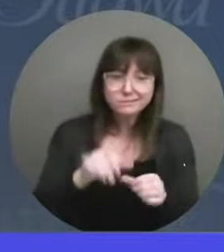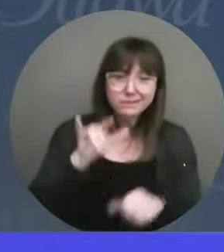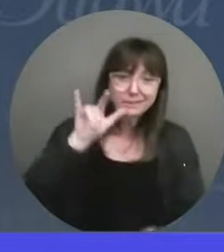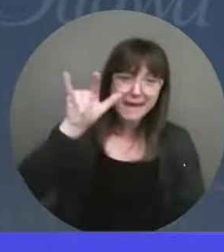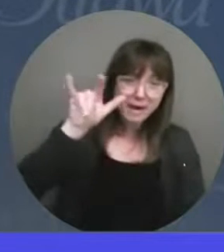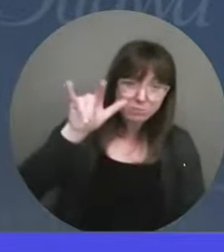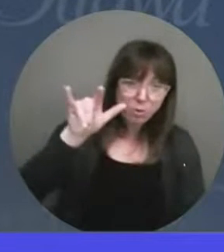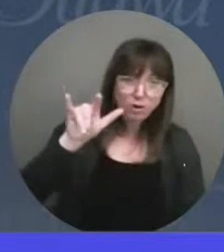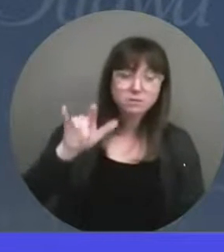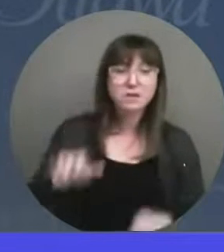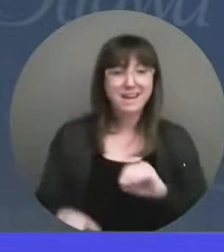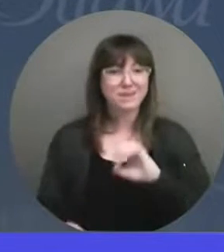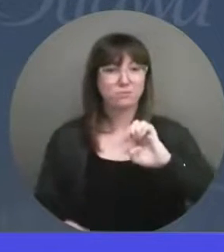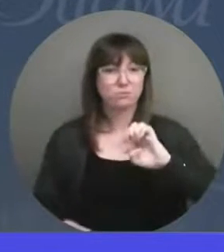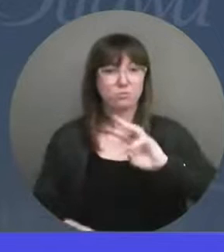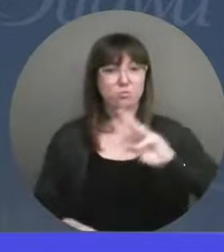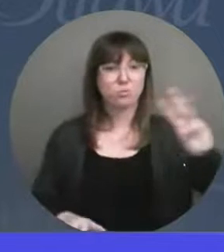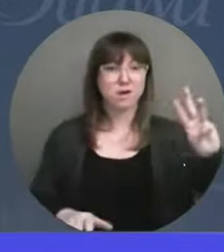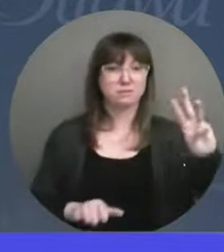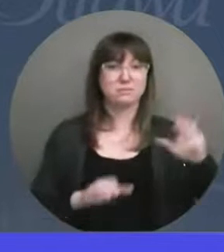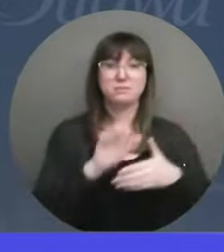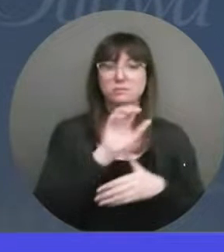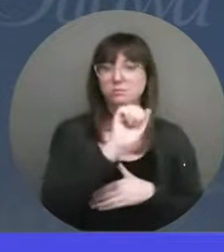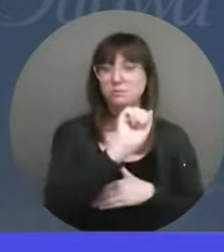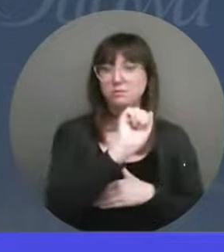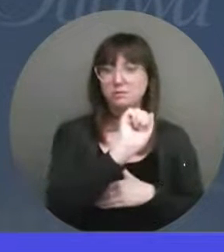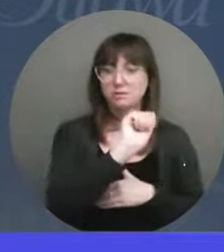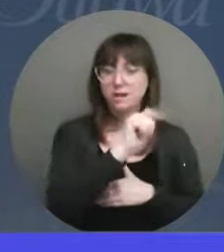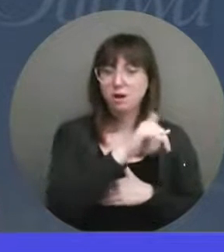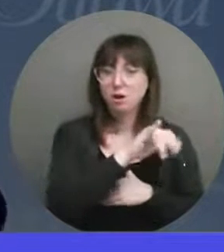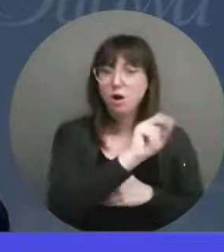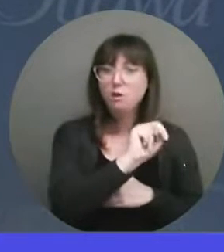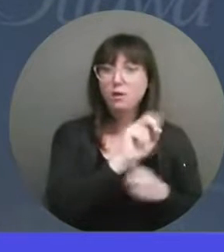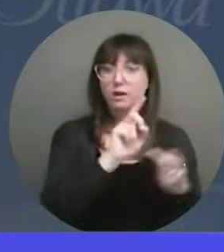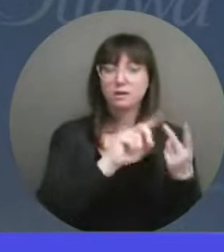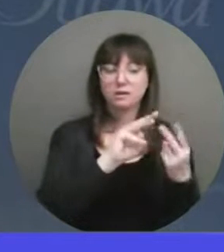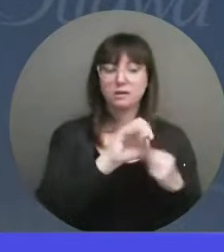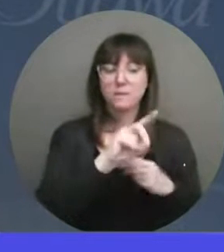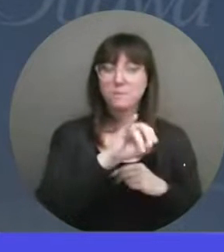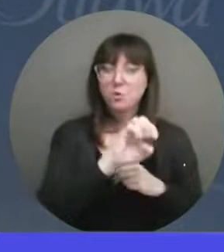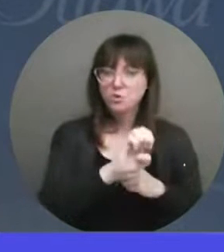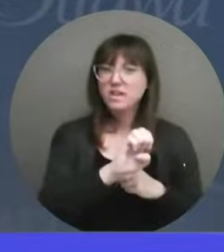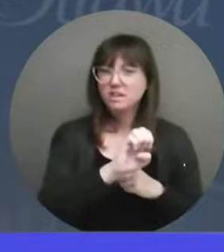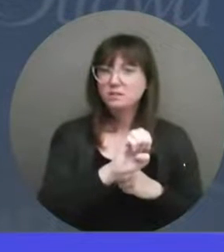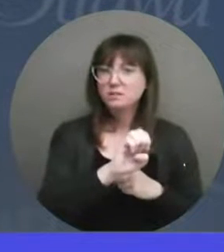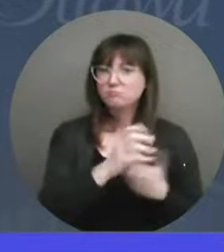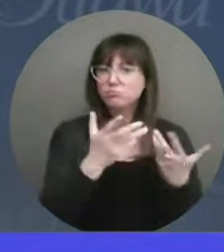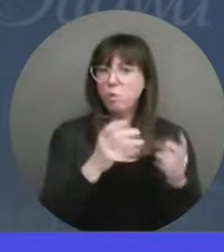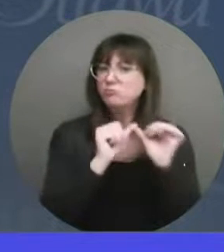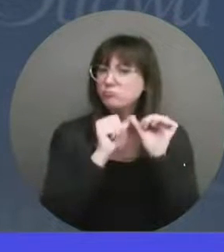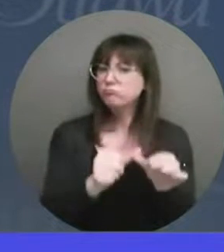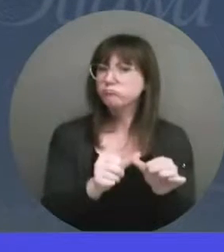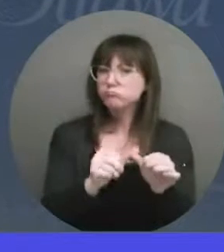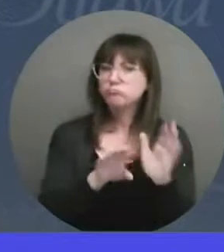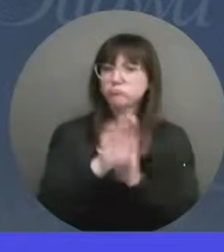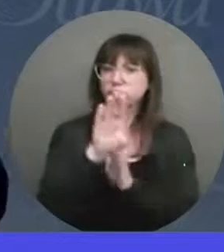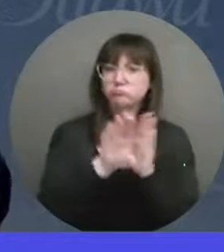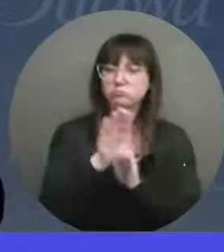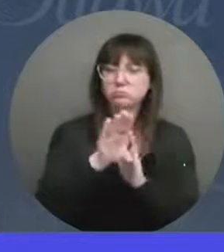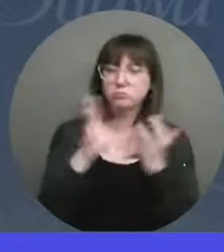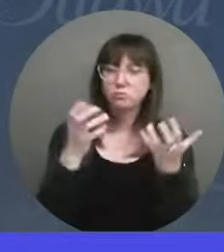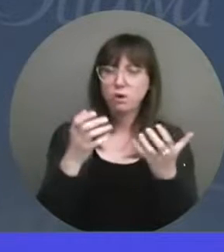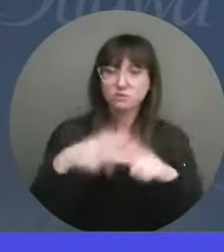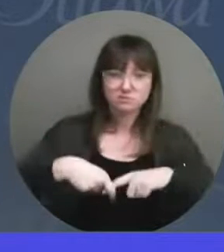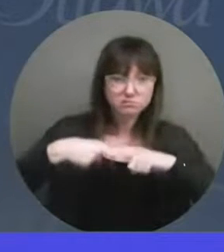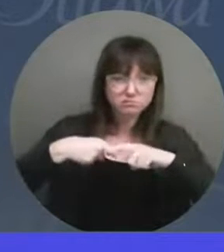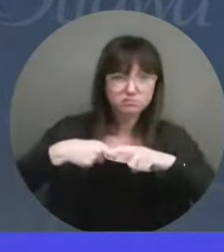farther west to Algonquin and Moody. So that project is underway, and there's nothing really that's going to stop that. We have to continue that to make